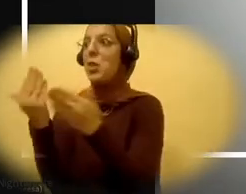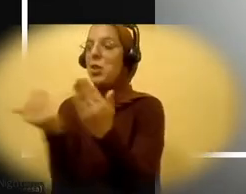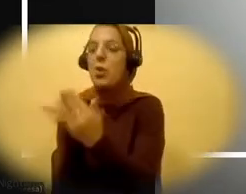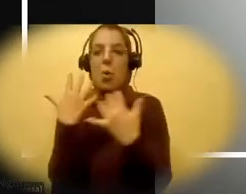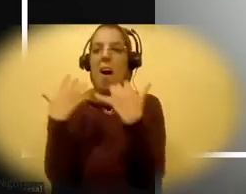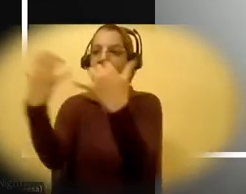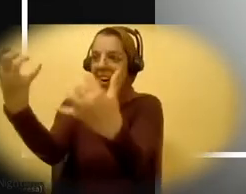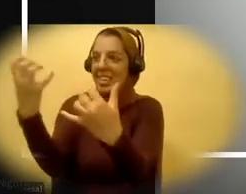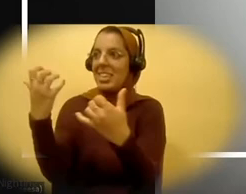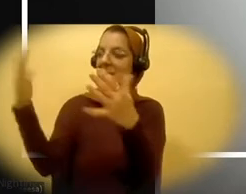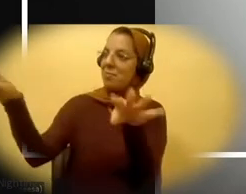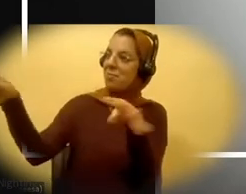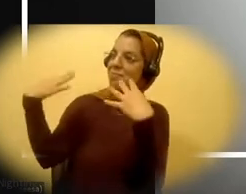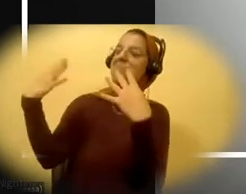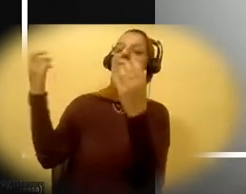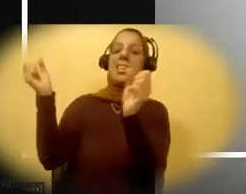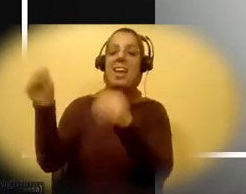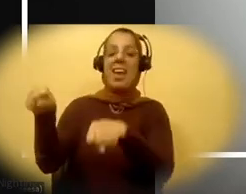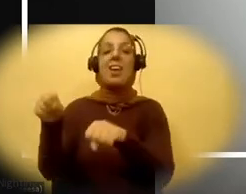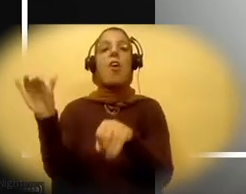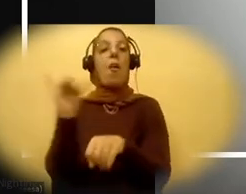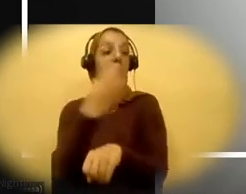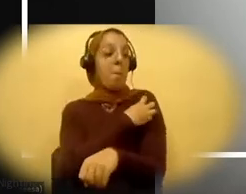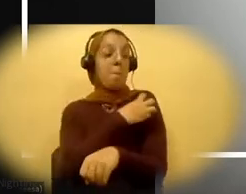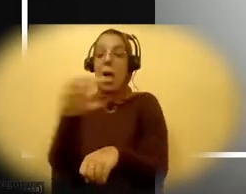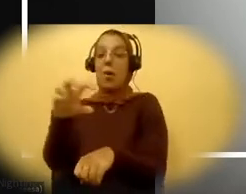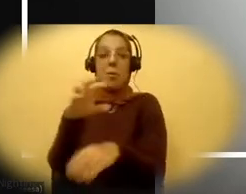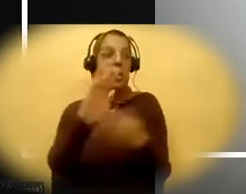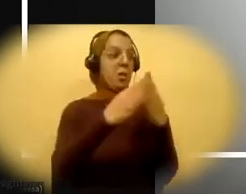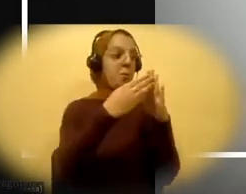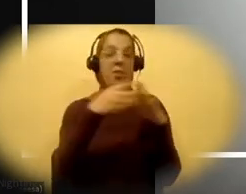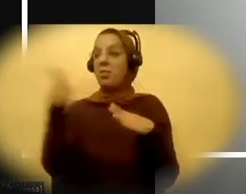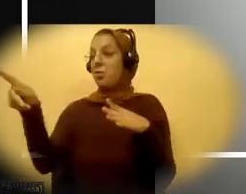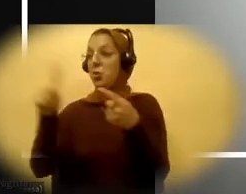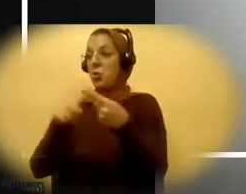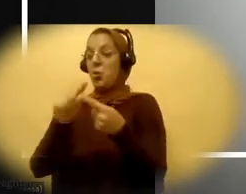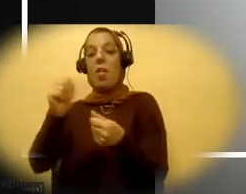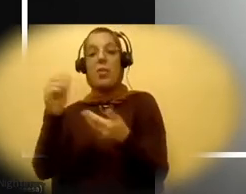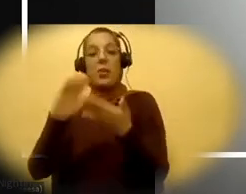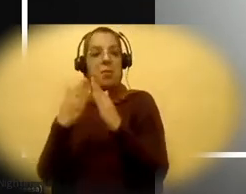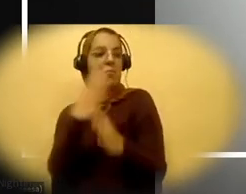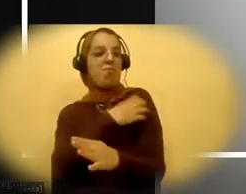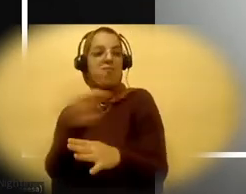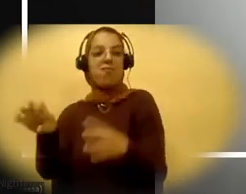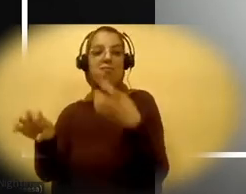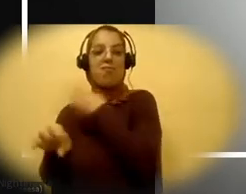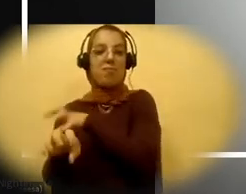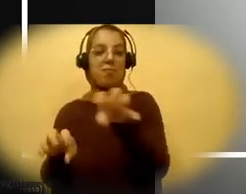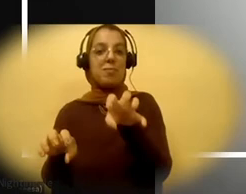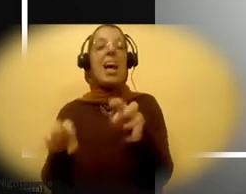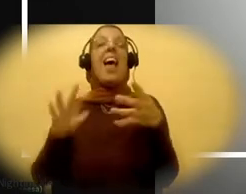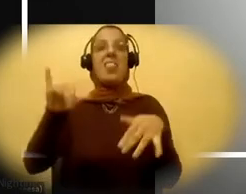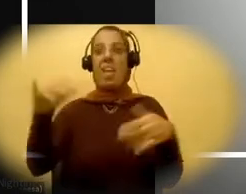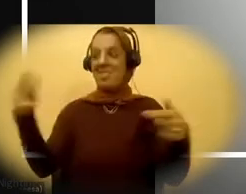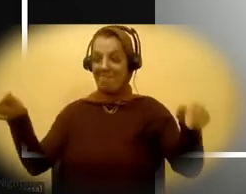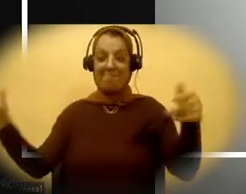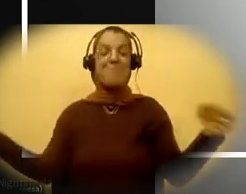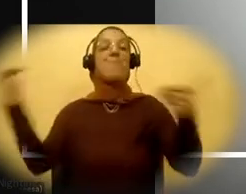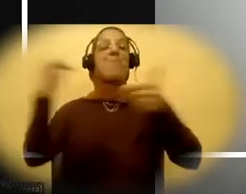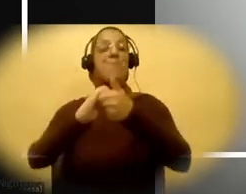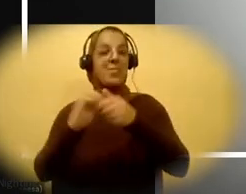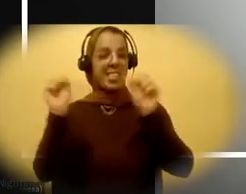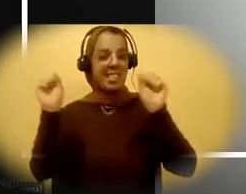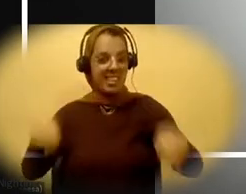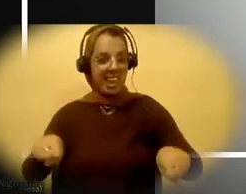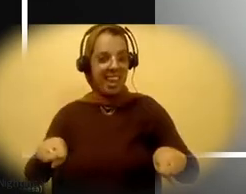creates a sort of empowerment, especially from community, and from community creates collaboration. And if we harness all of